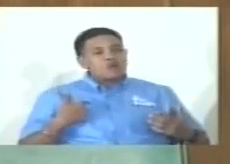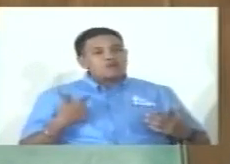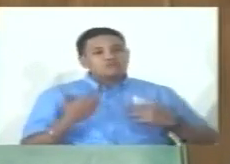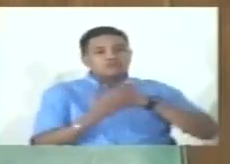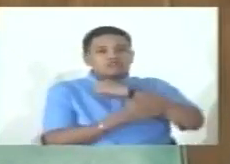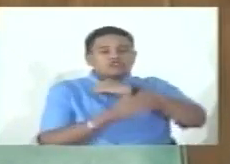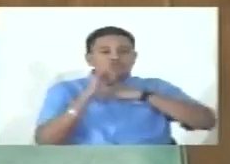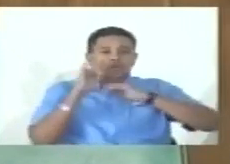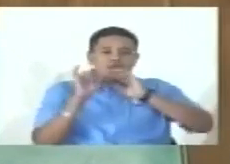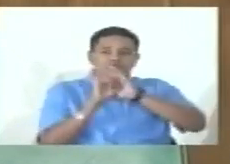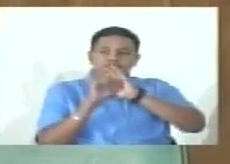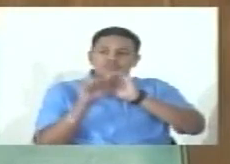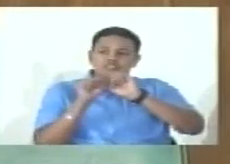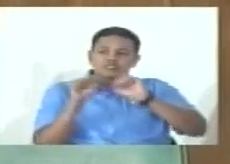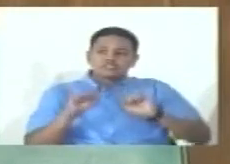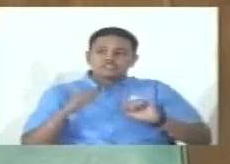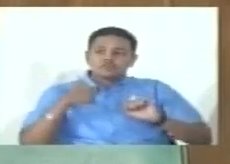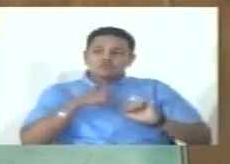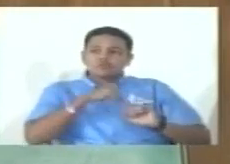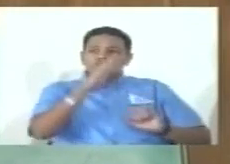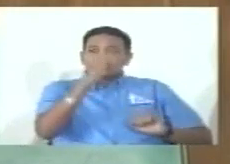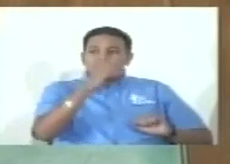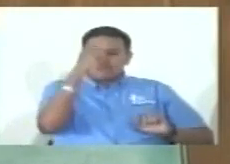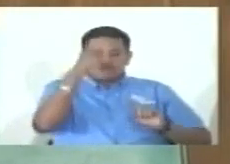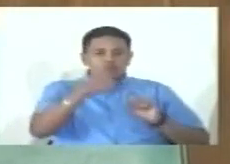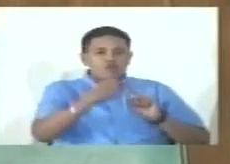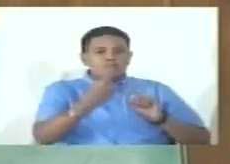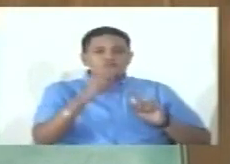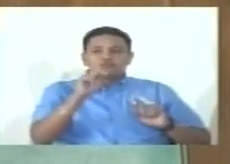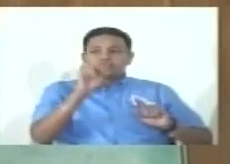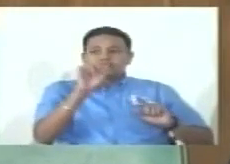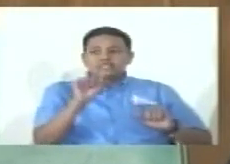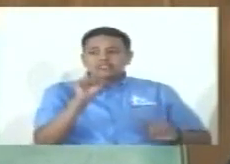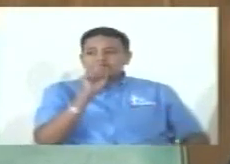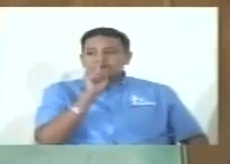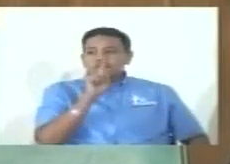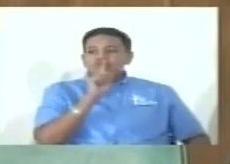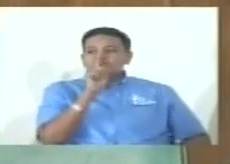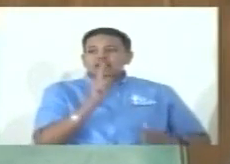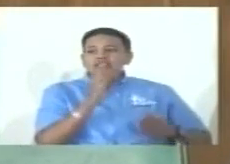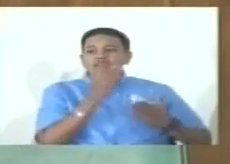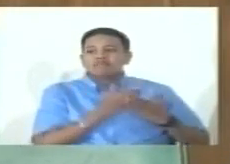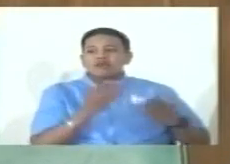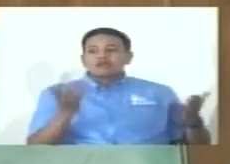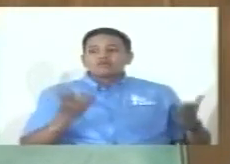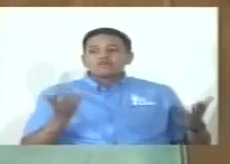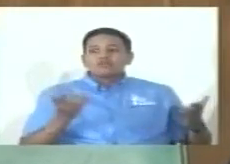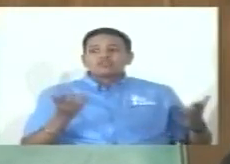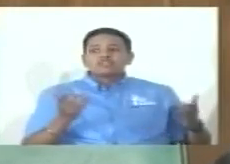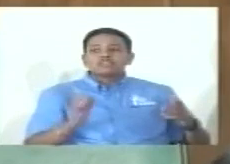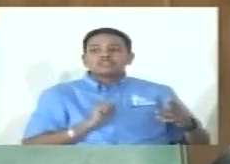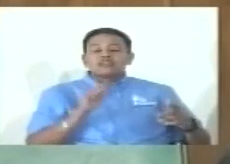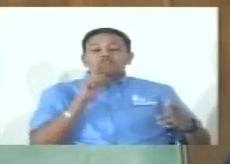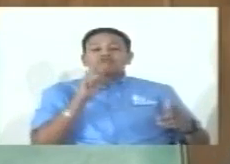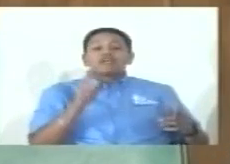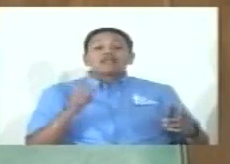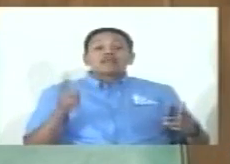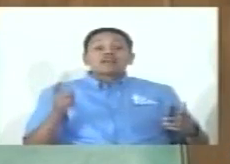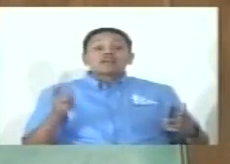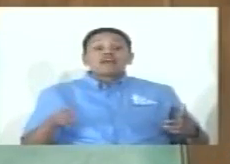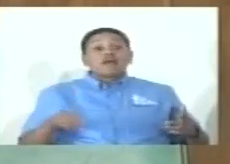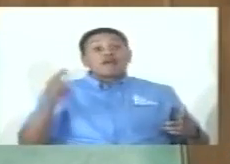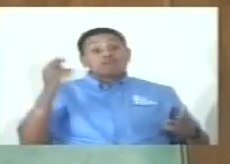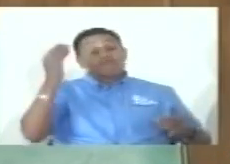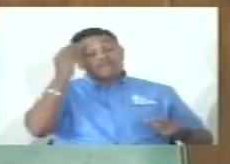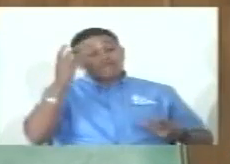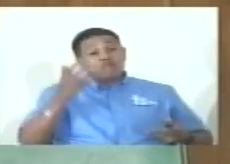And so we were never opposed to NIDS. In fact, Mr. President, I'm reliably informed that in the